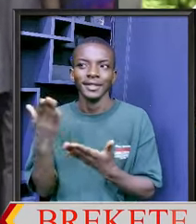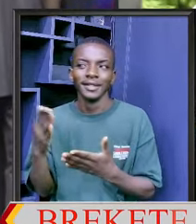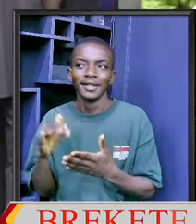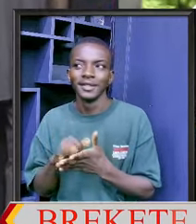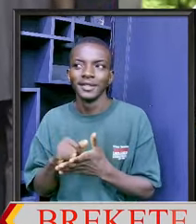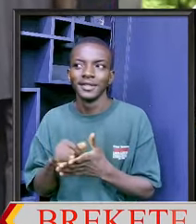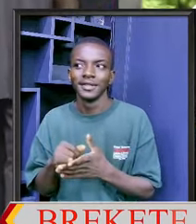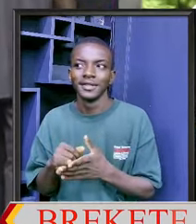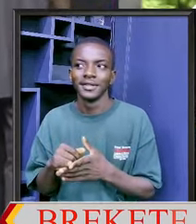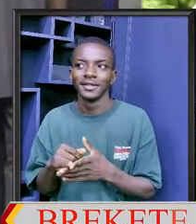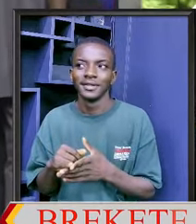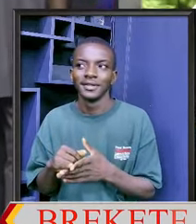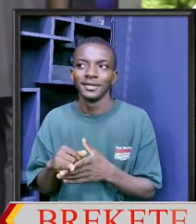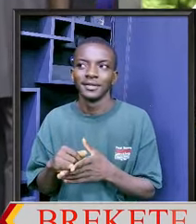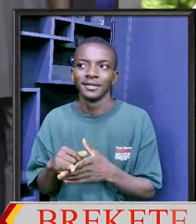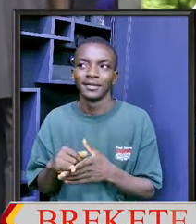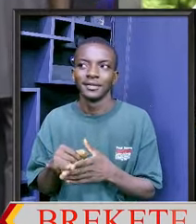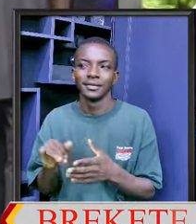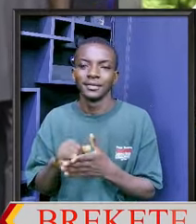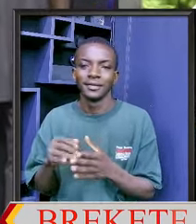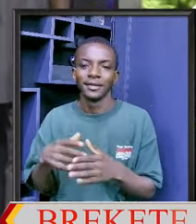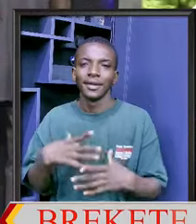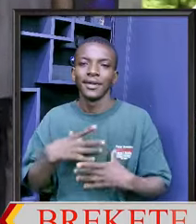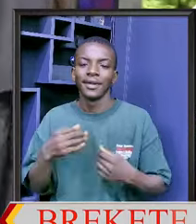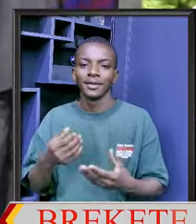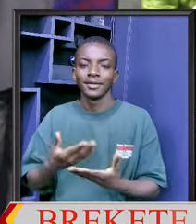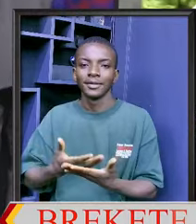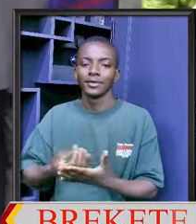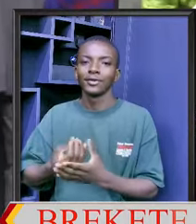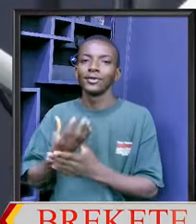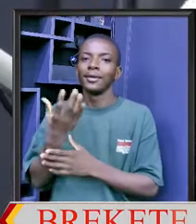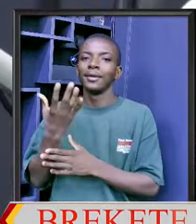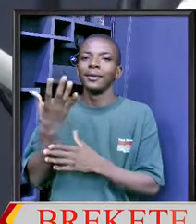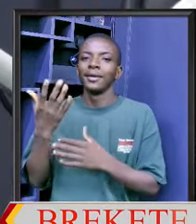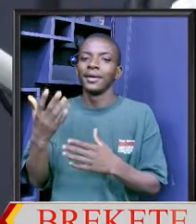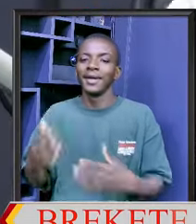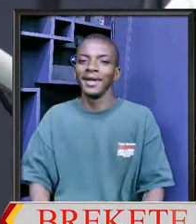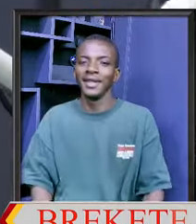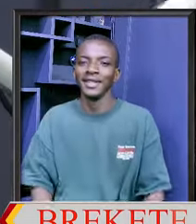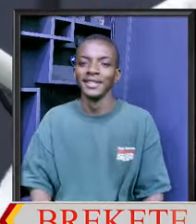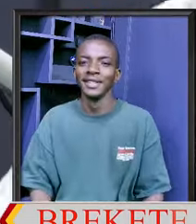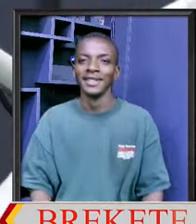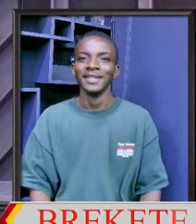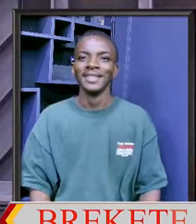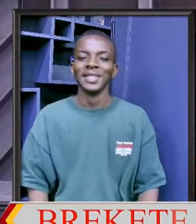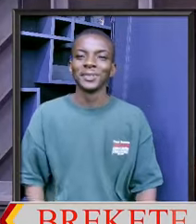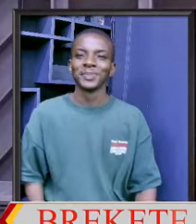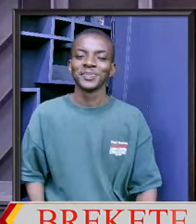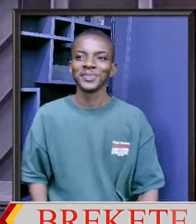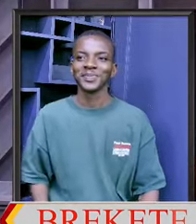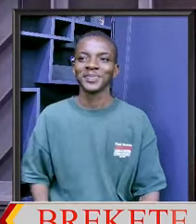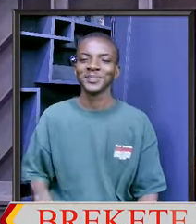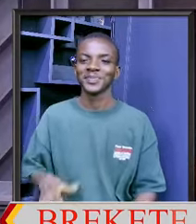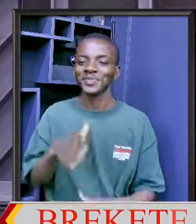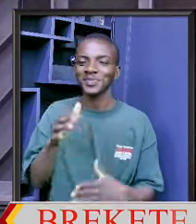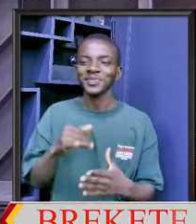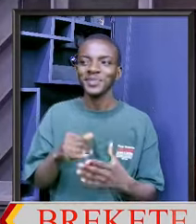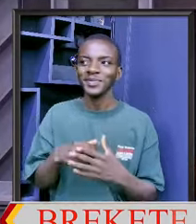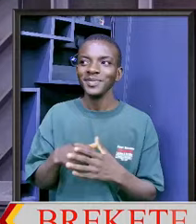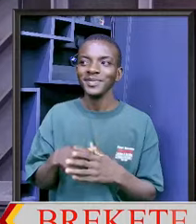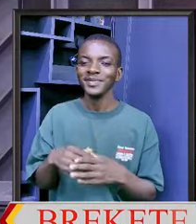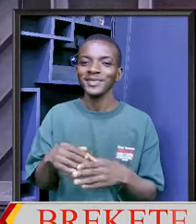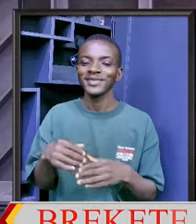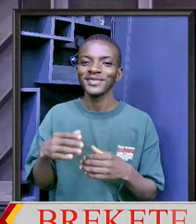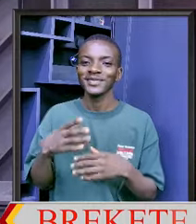one serve them even like because it is swell up. It is swell up. Let's yes. appreciate Aisha. Aisha woman don't get mouth now.